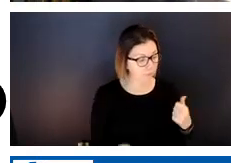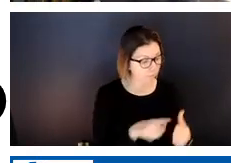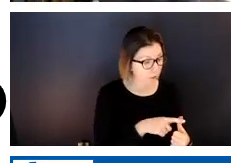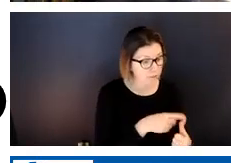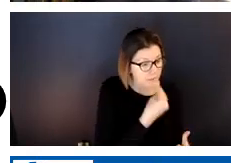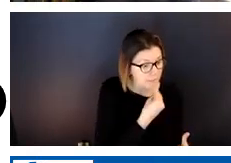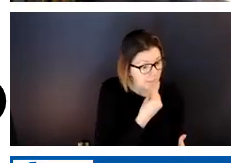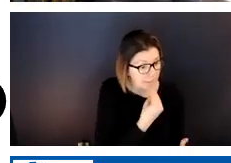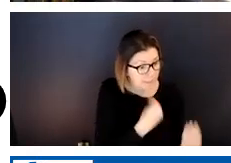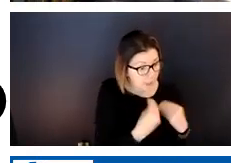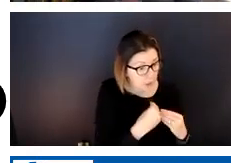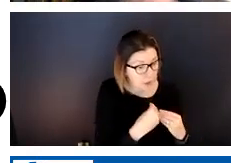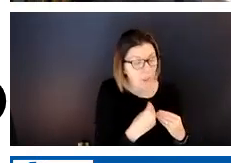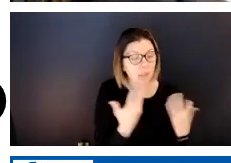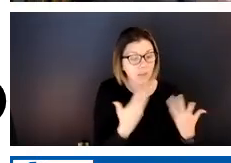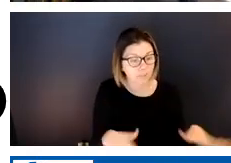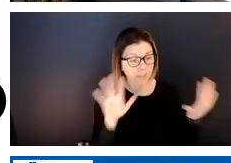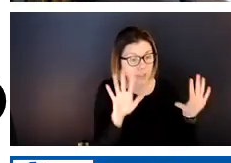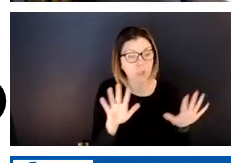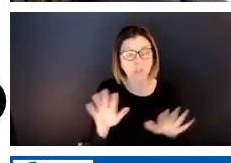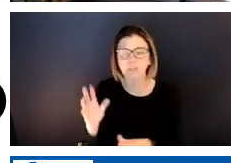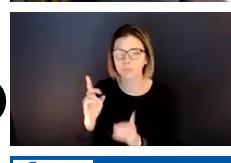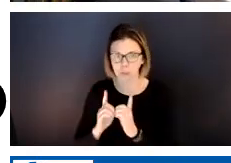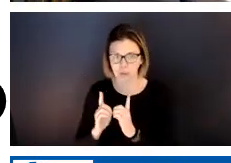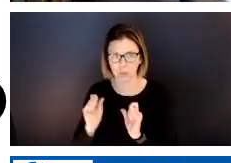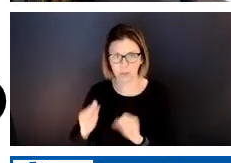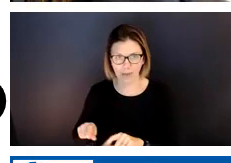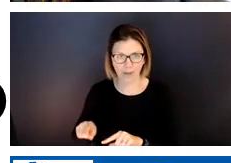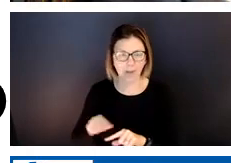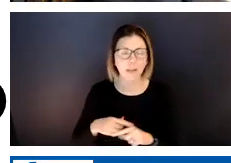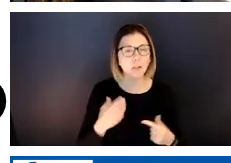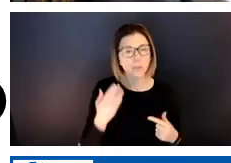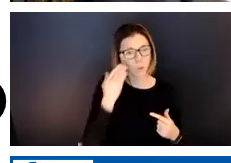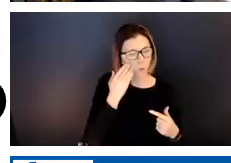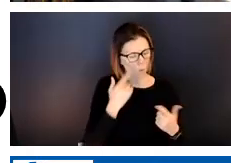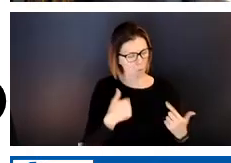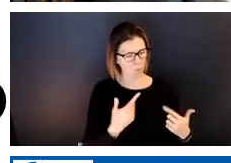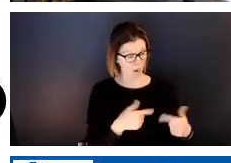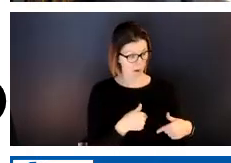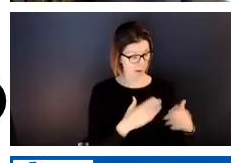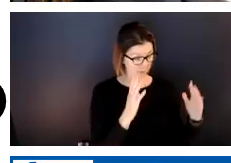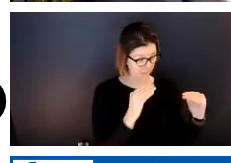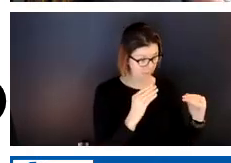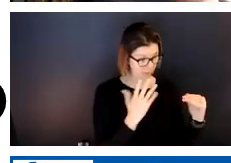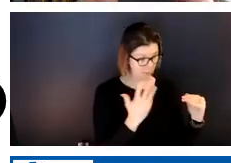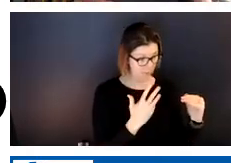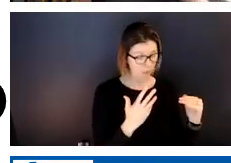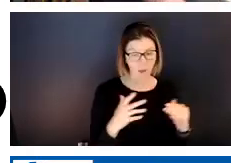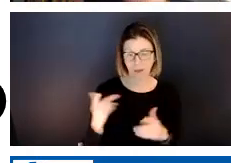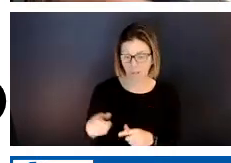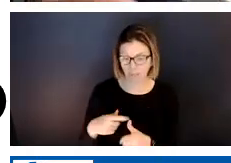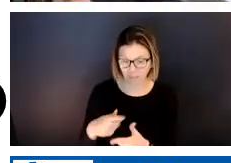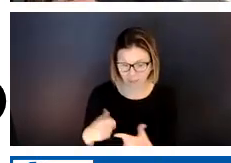you can have dessert. It allows them to know what to anticipate, what to expect.